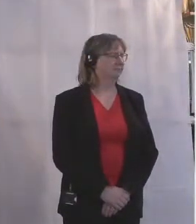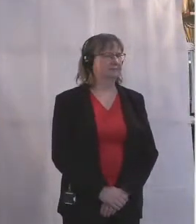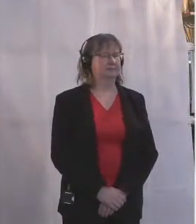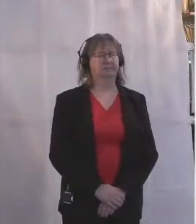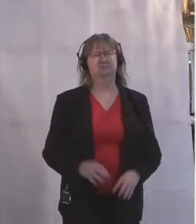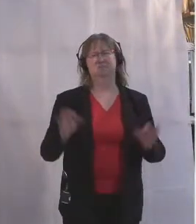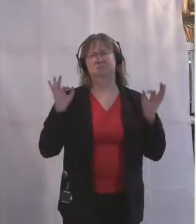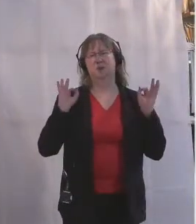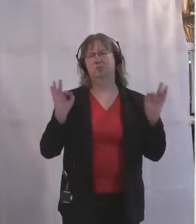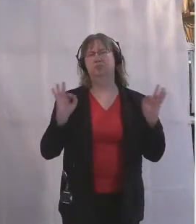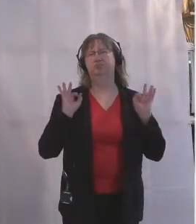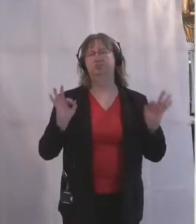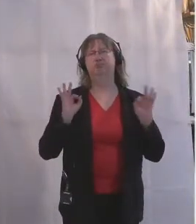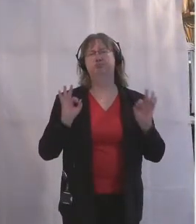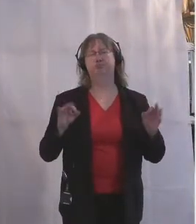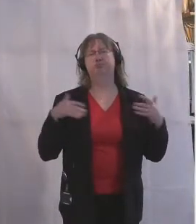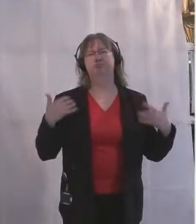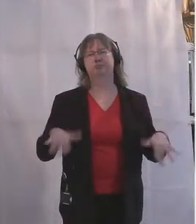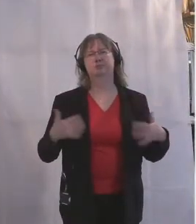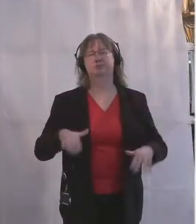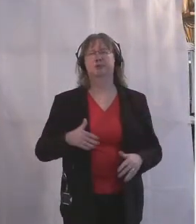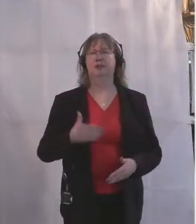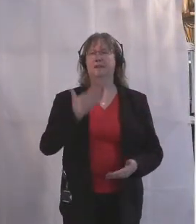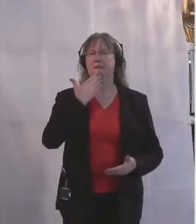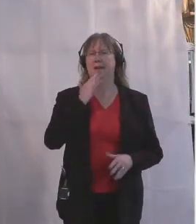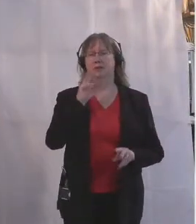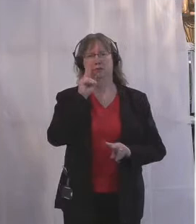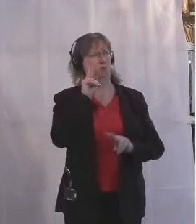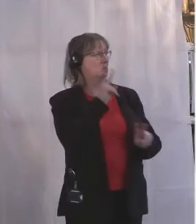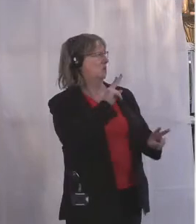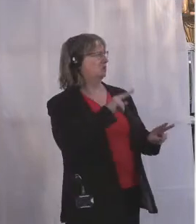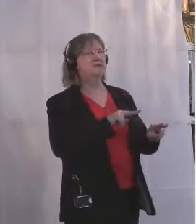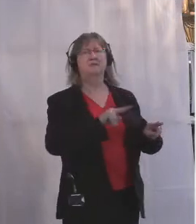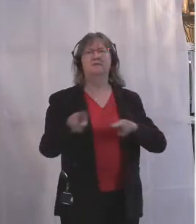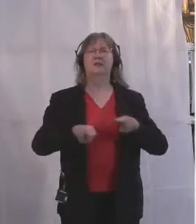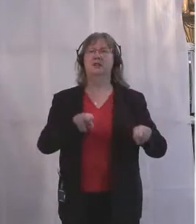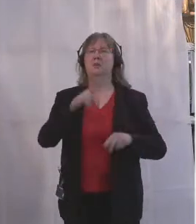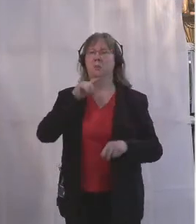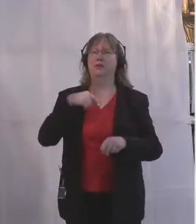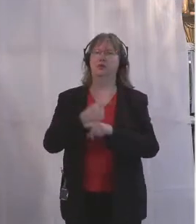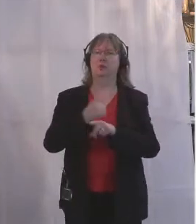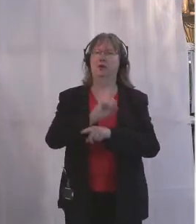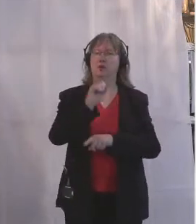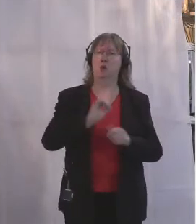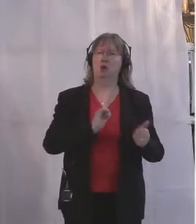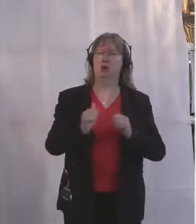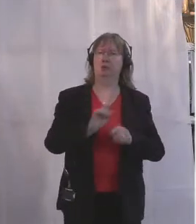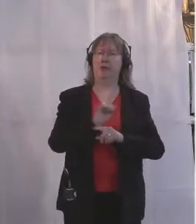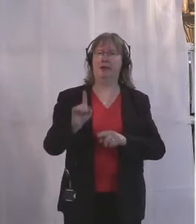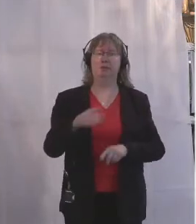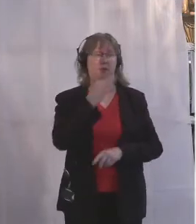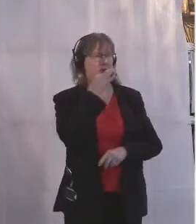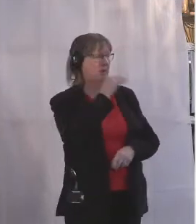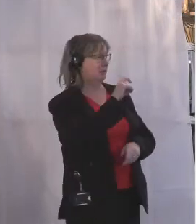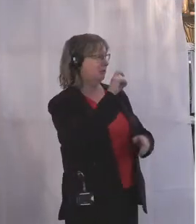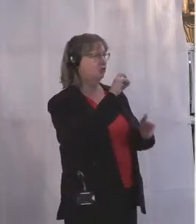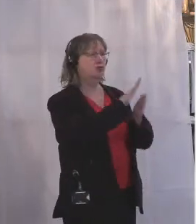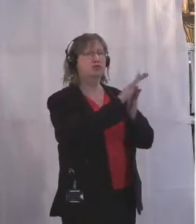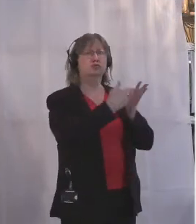Fantastic. Thank you so much, Claire. That's an amazing video. We'll talk a bit more about the company in a second. But Christine, over to